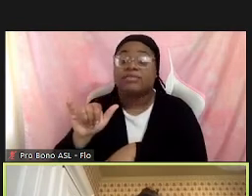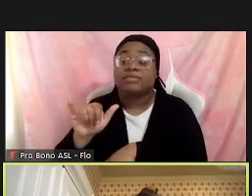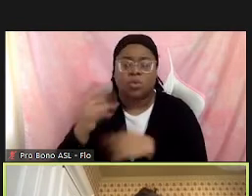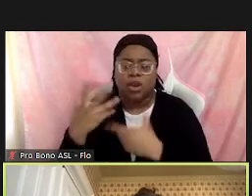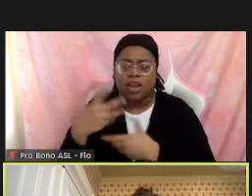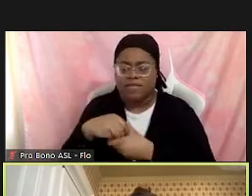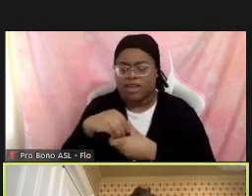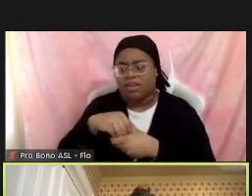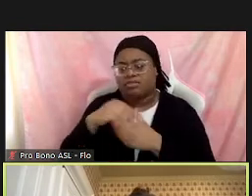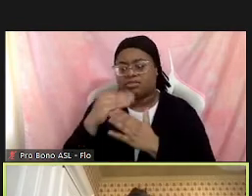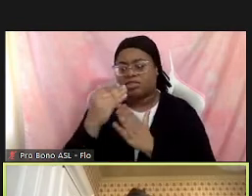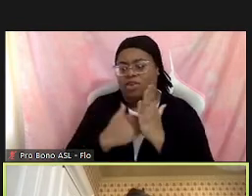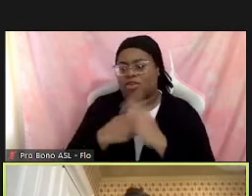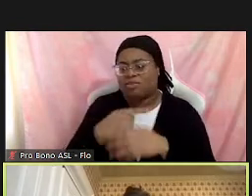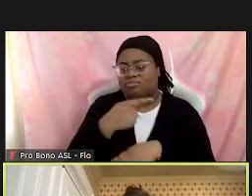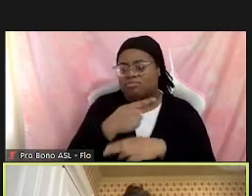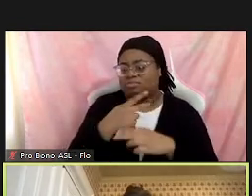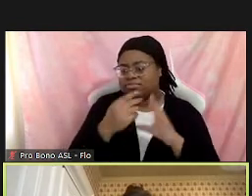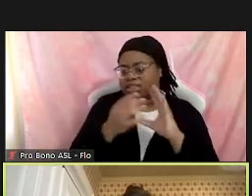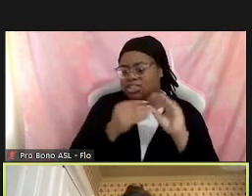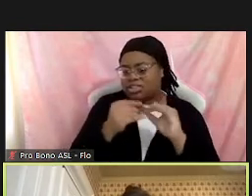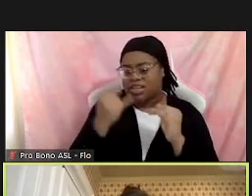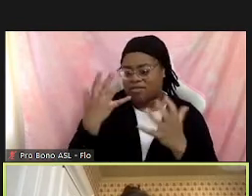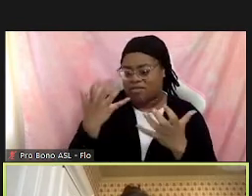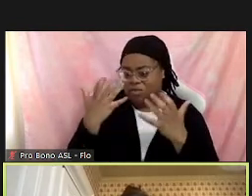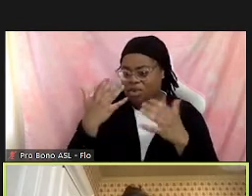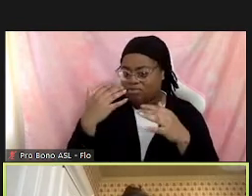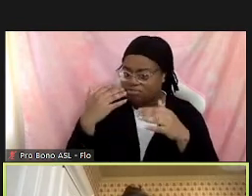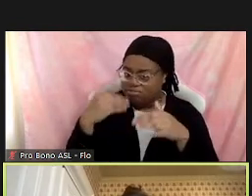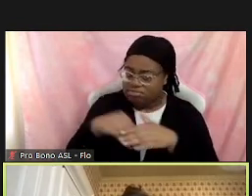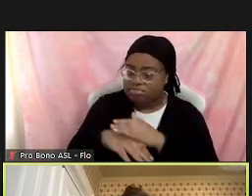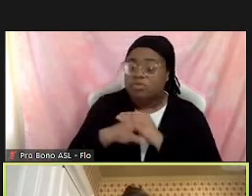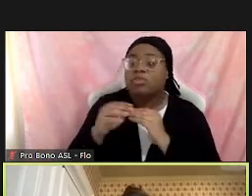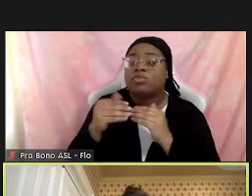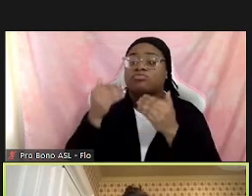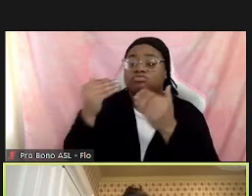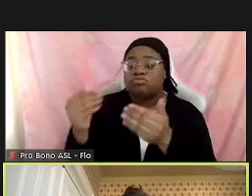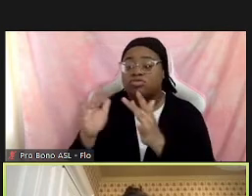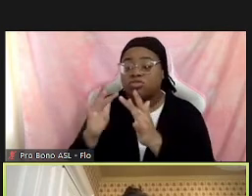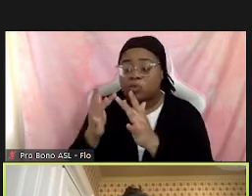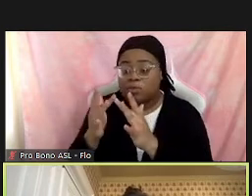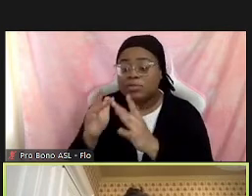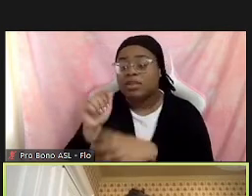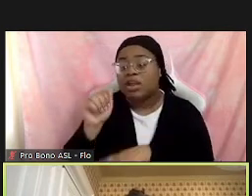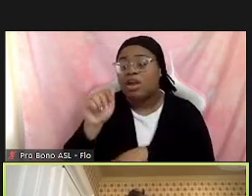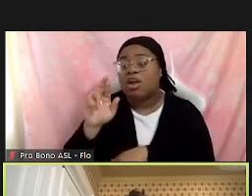directory. Caroline mentioned, if you want to plug into that, you can visit our website, Art.Coop.